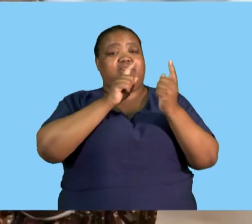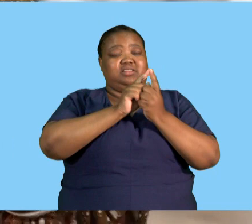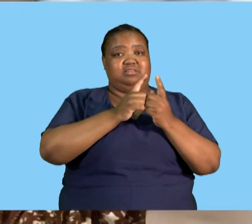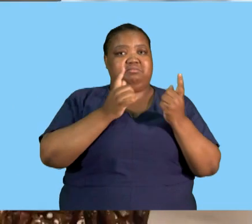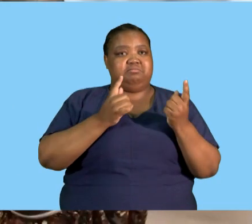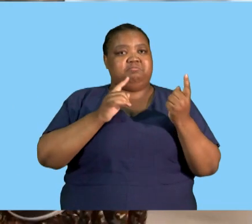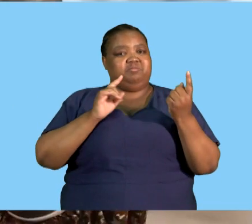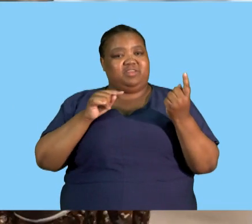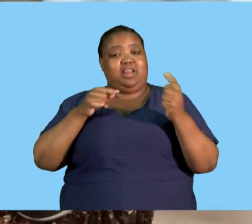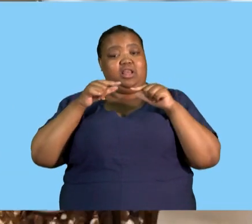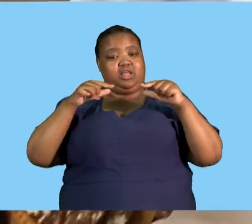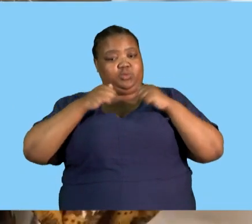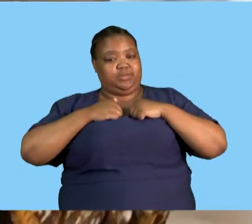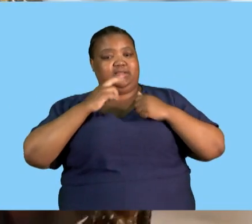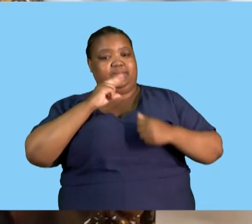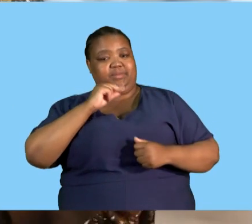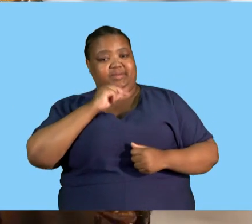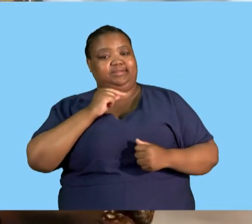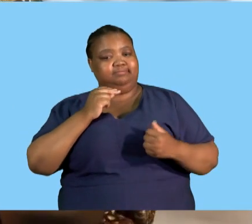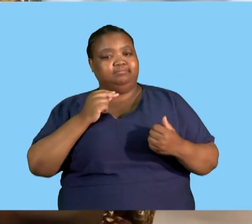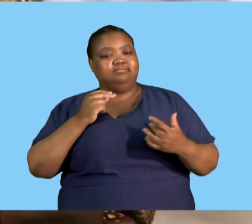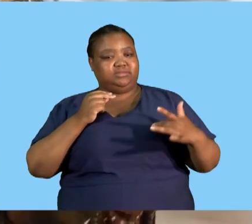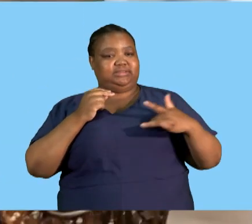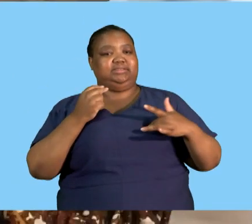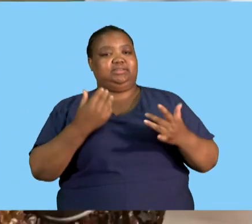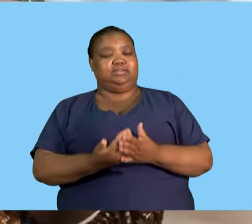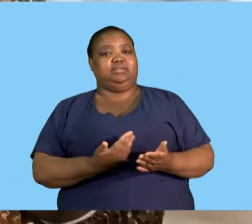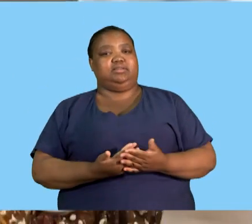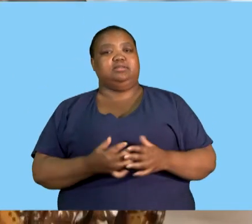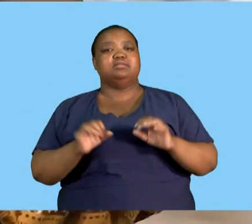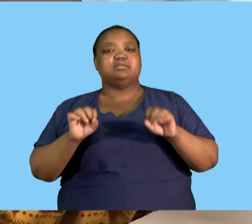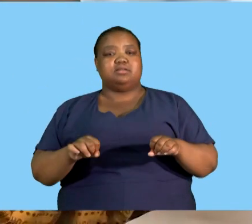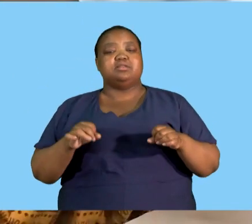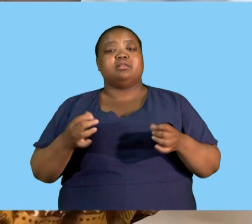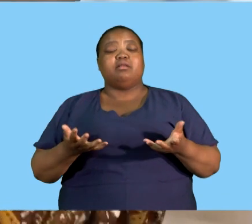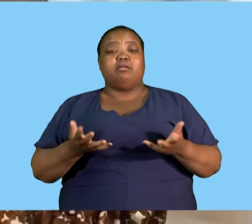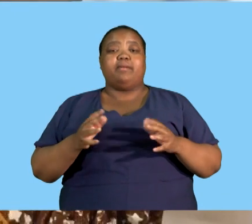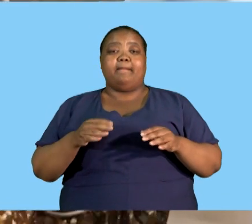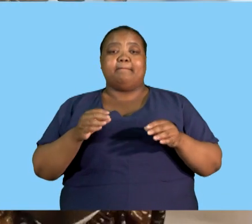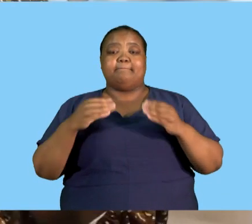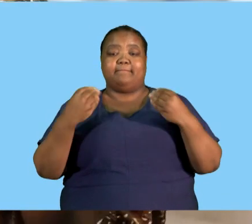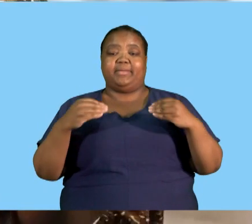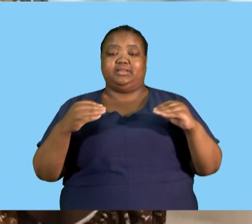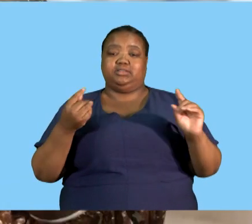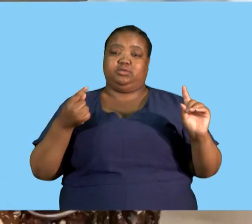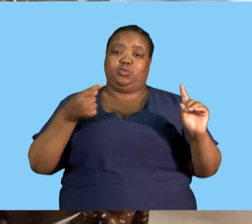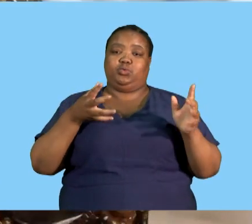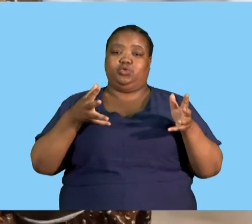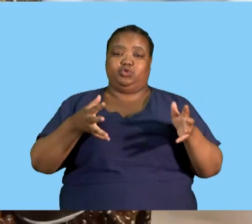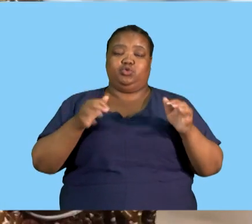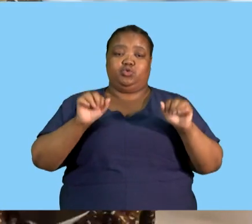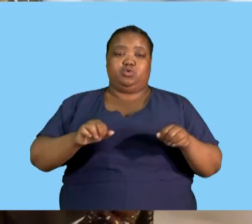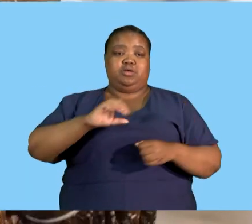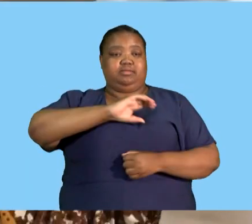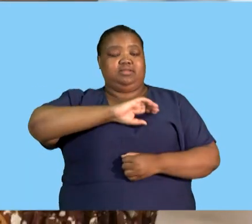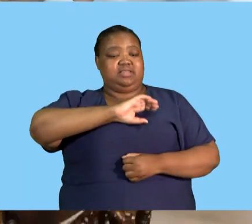person that understands my language. That definitely will melt your heart. So as a business, that's what we should do, because we want to make the